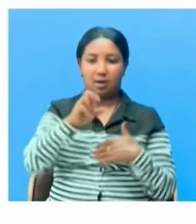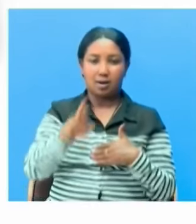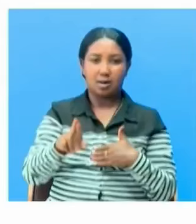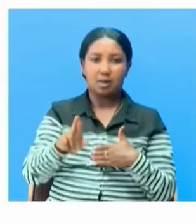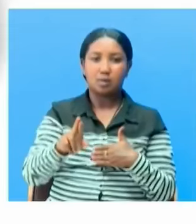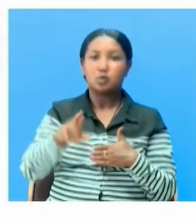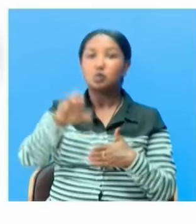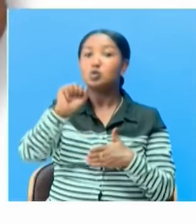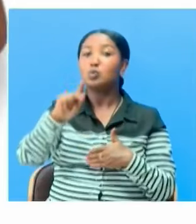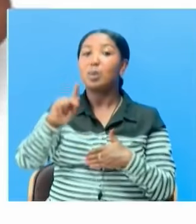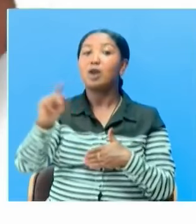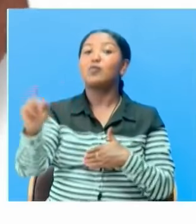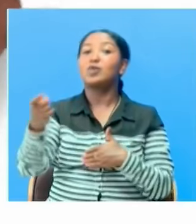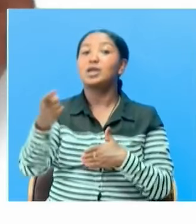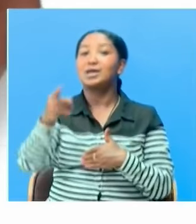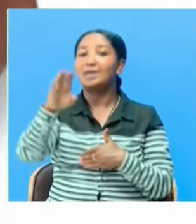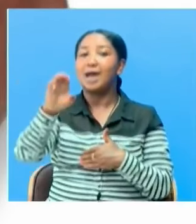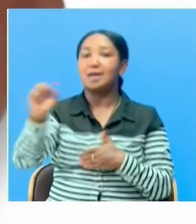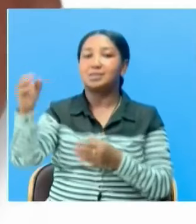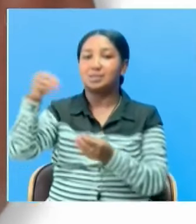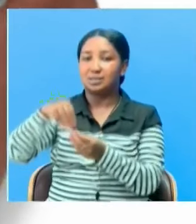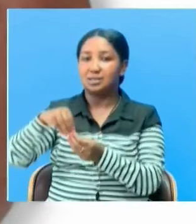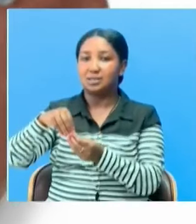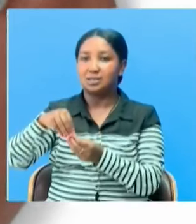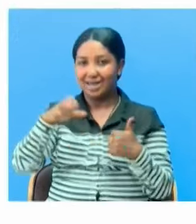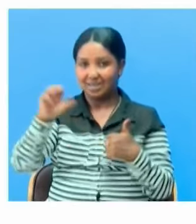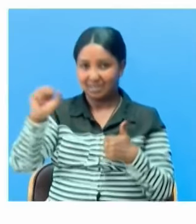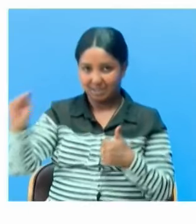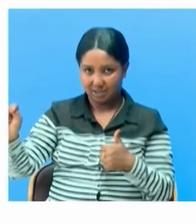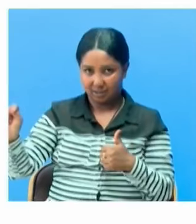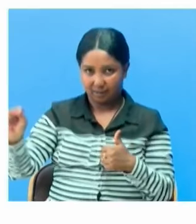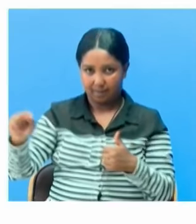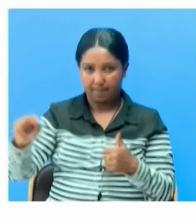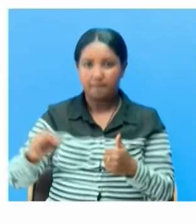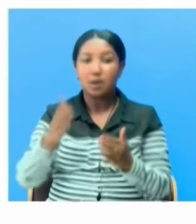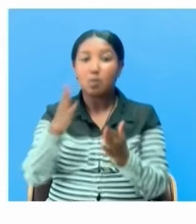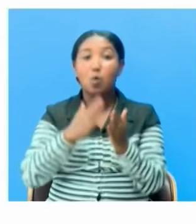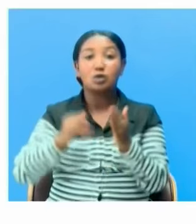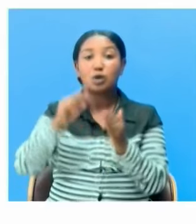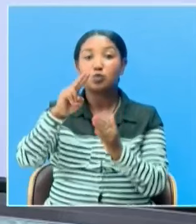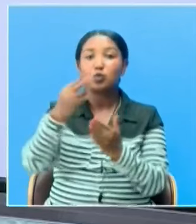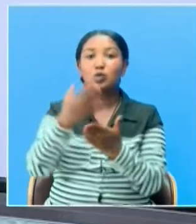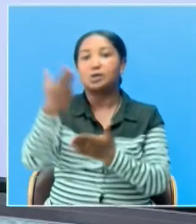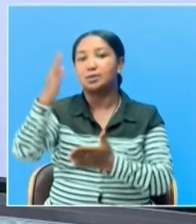superlative form? Youngest. If you are comparing more than two